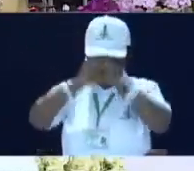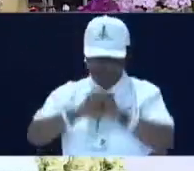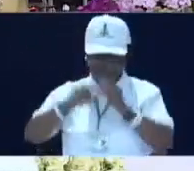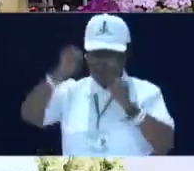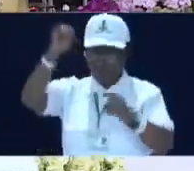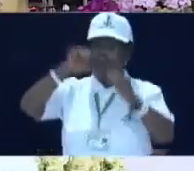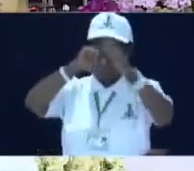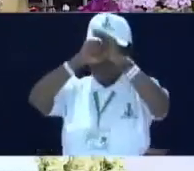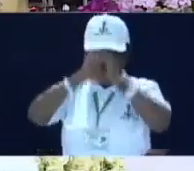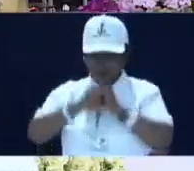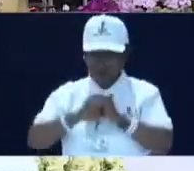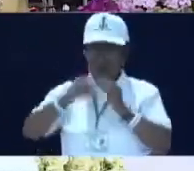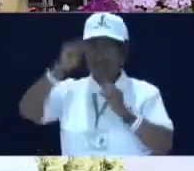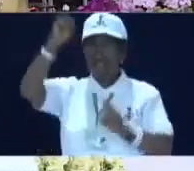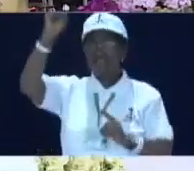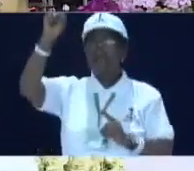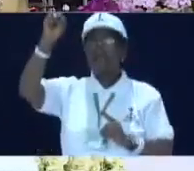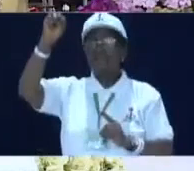adoring Him,